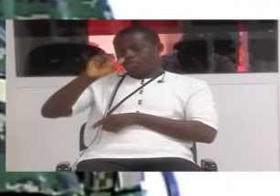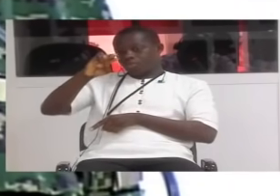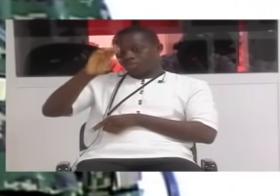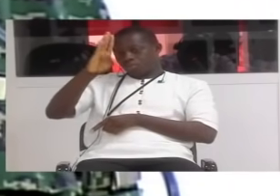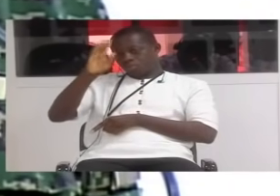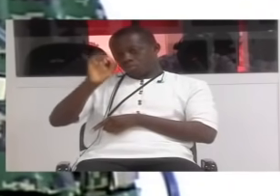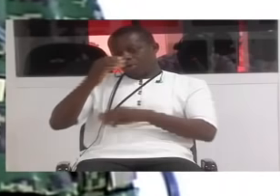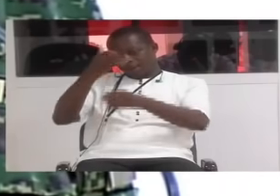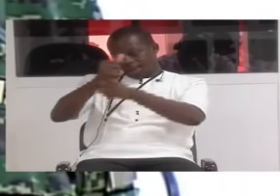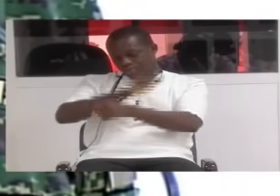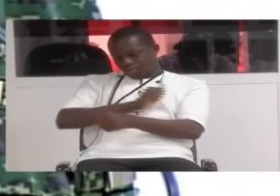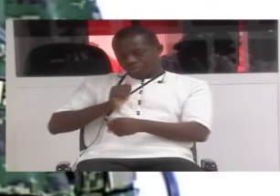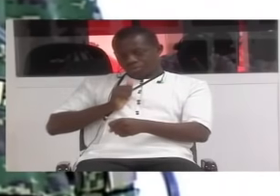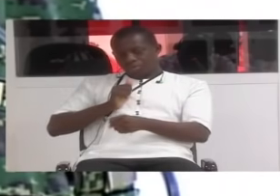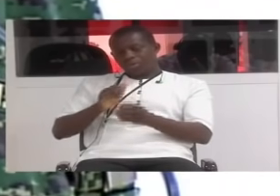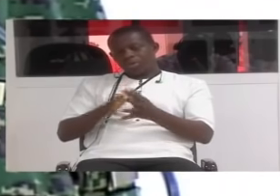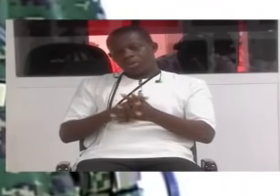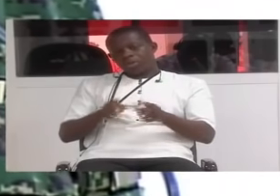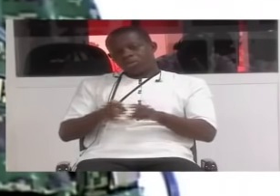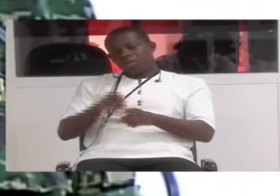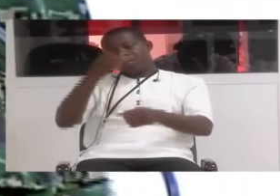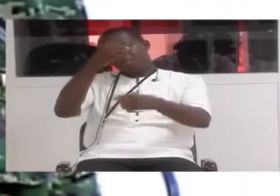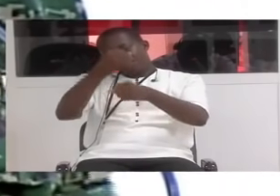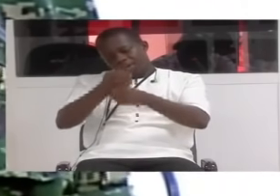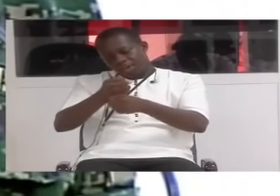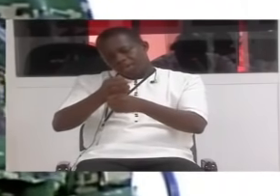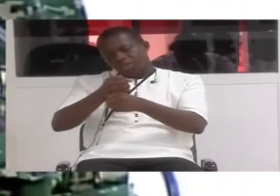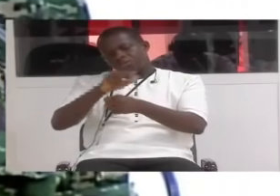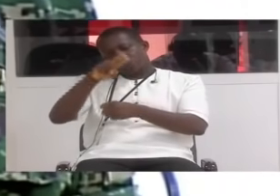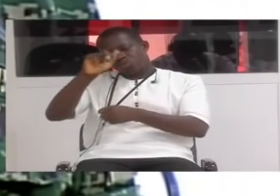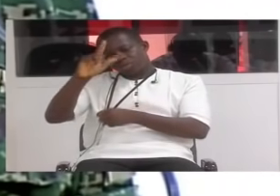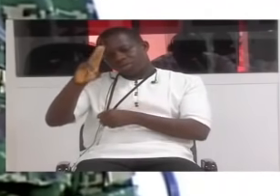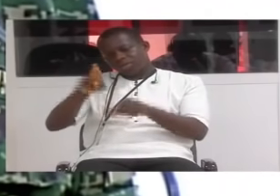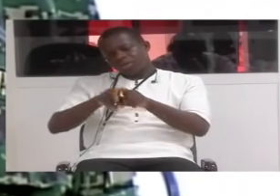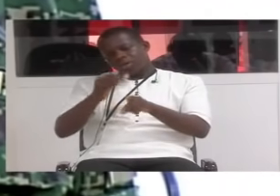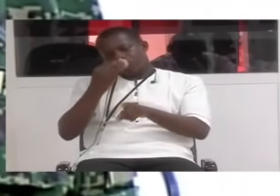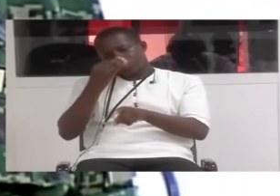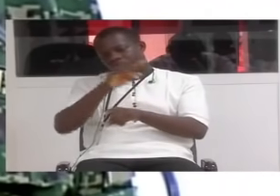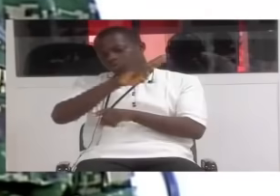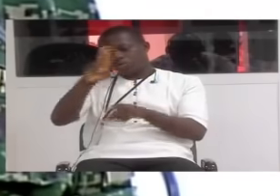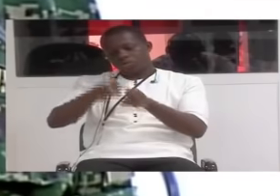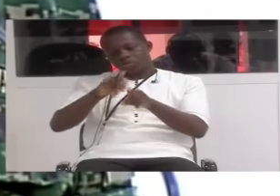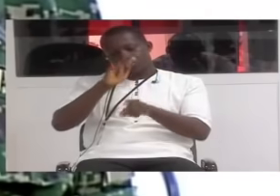Rambo helped us. And Ndour Cham suffocate. And we suffocated Ndour Cham to death.